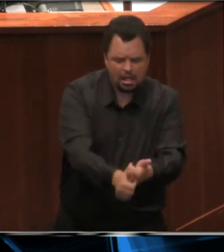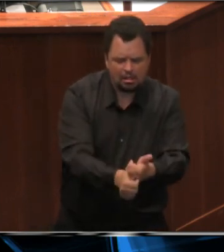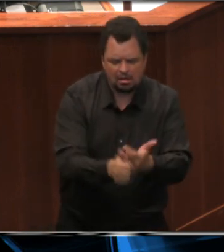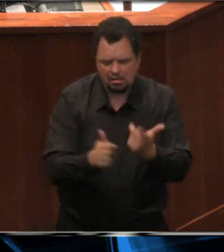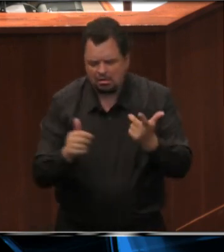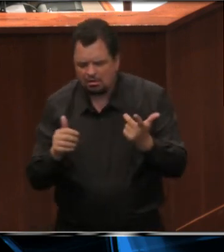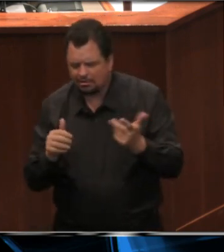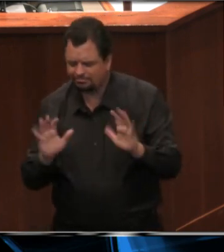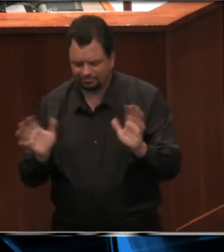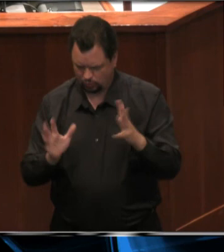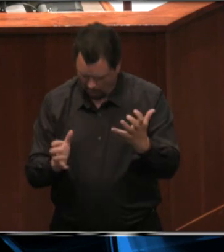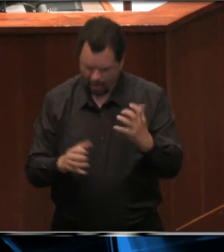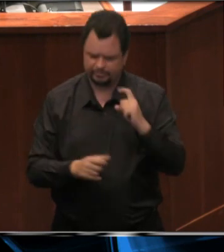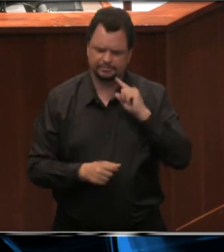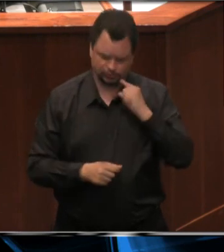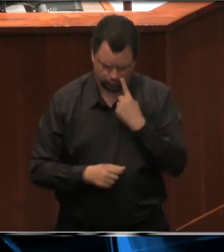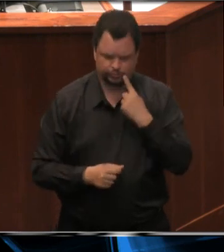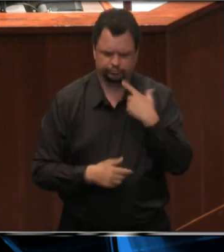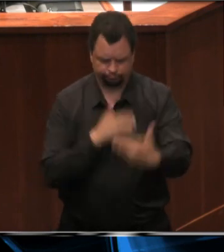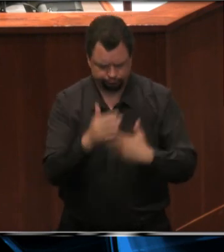you. Thank you.